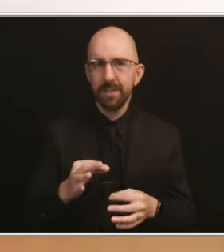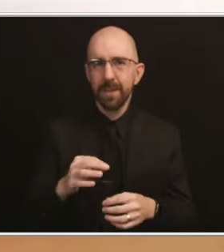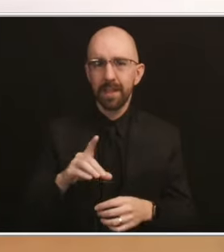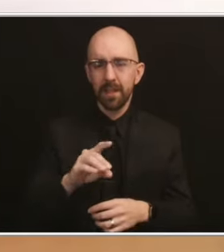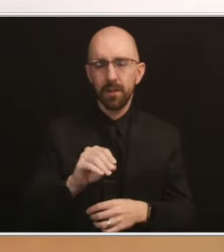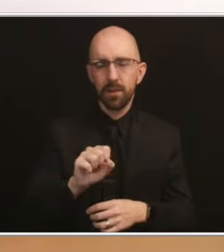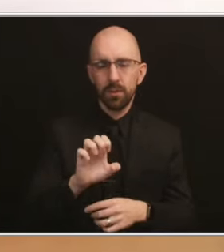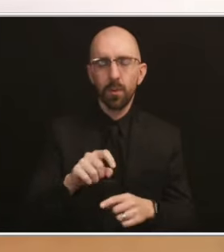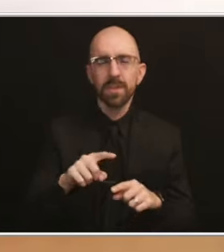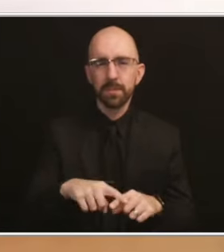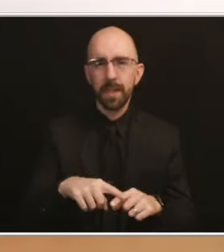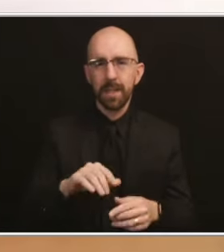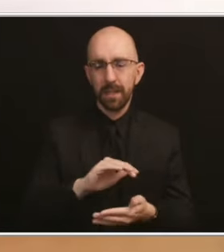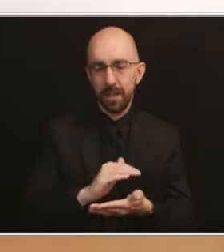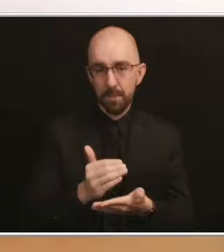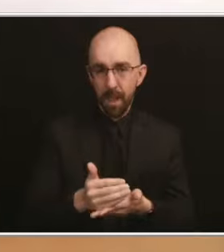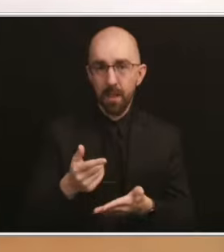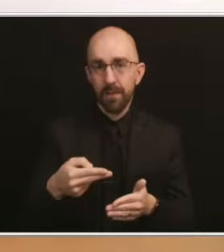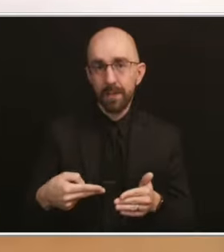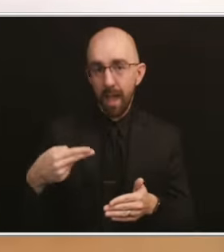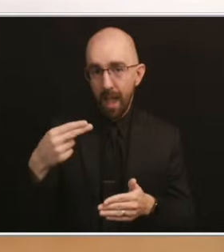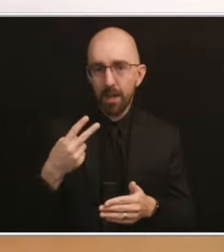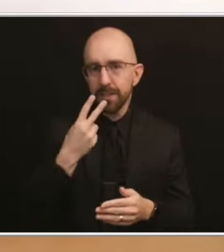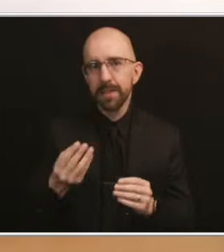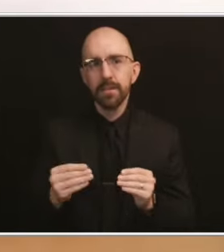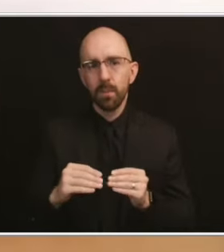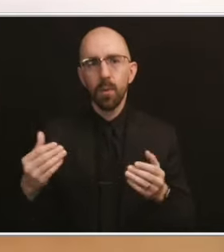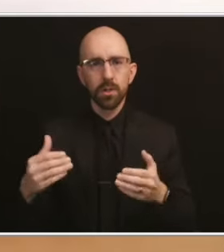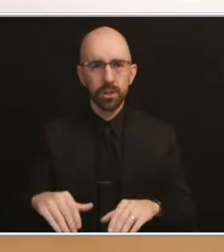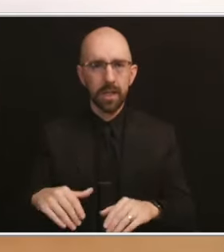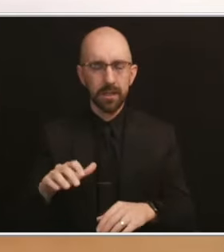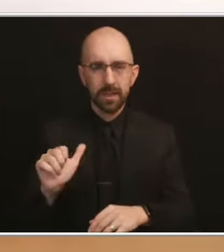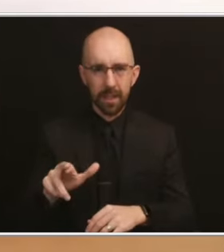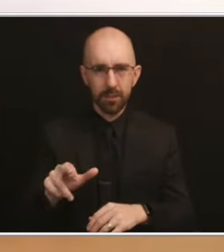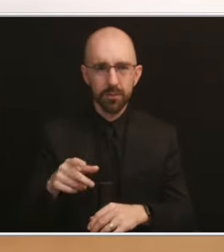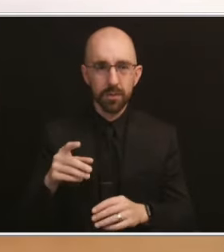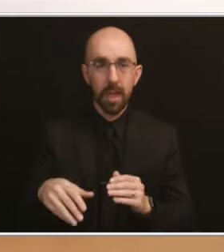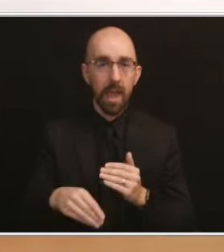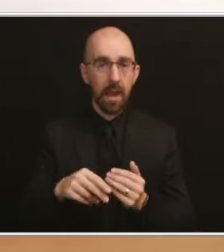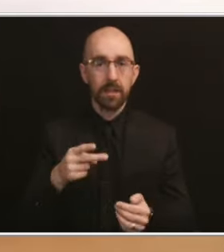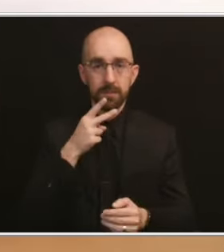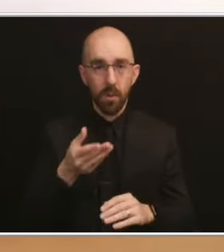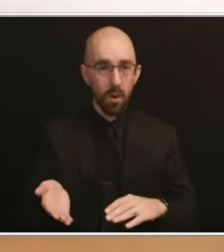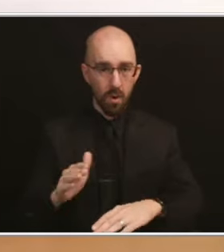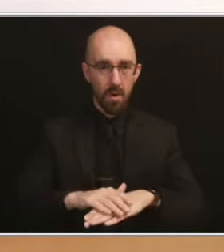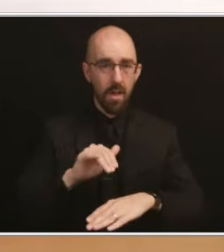the more you see of those types of cancers, and adding smoking to that really magnifies the effect.